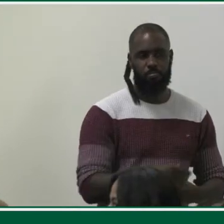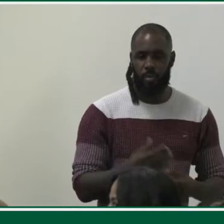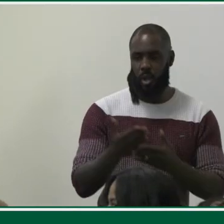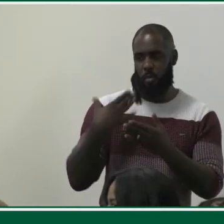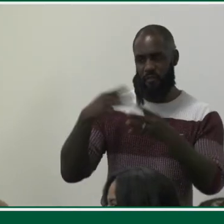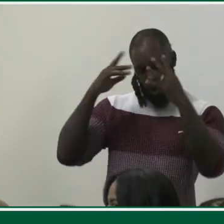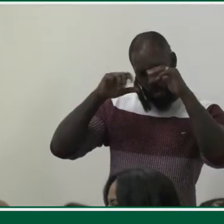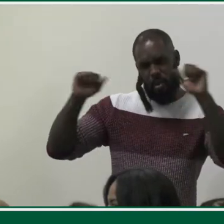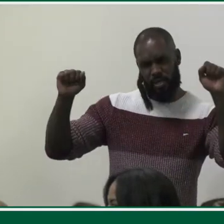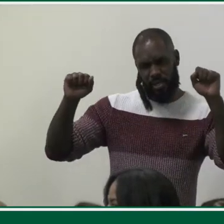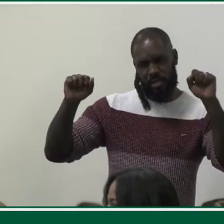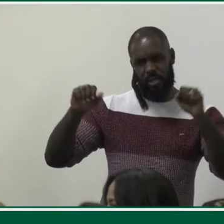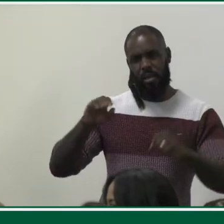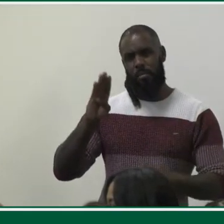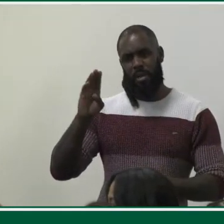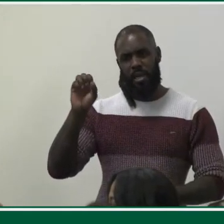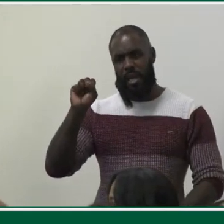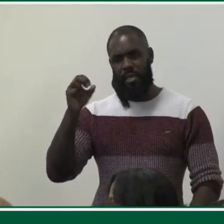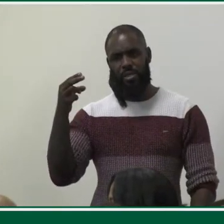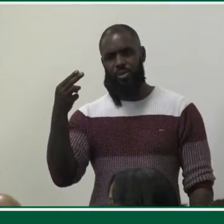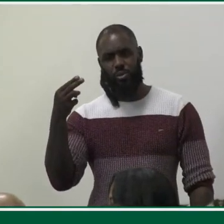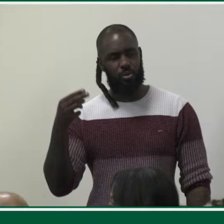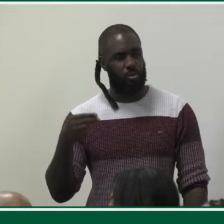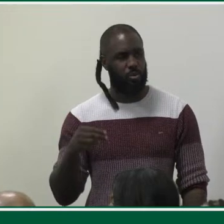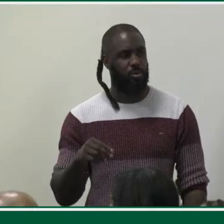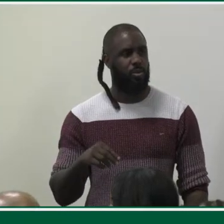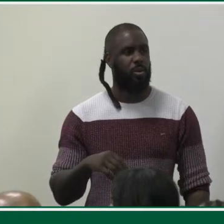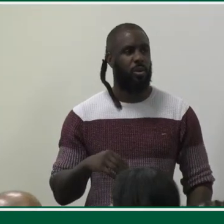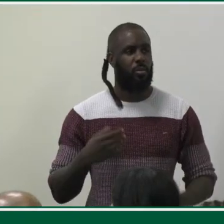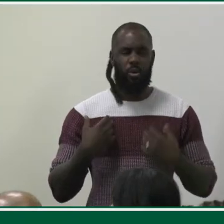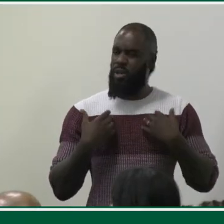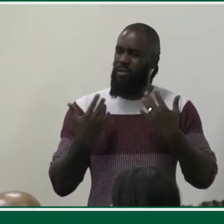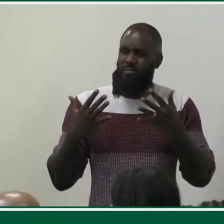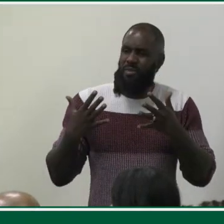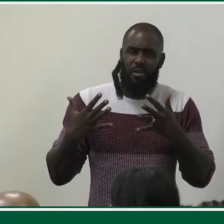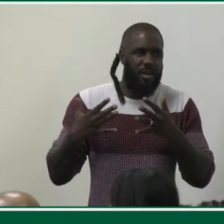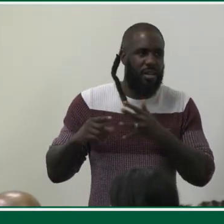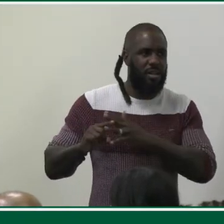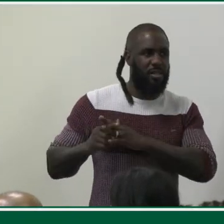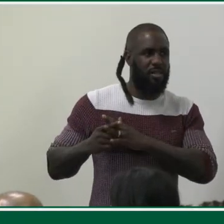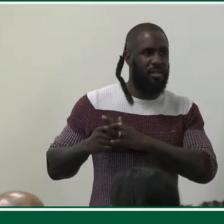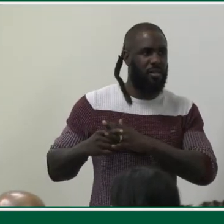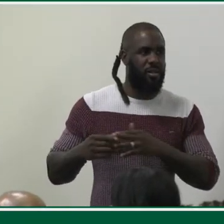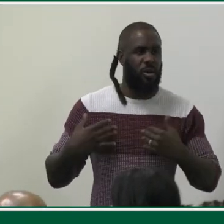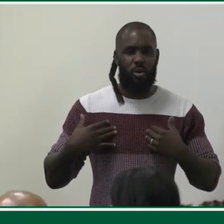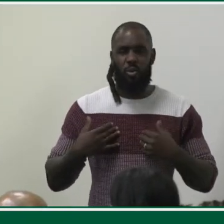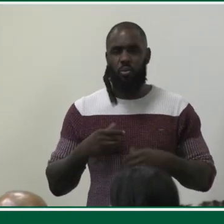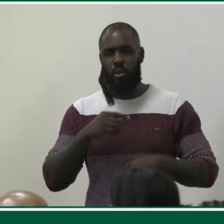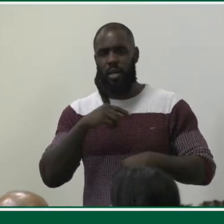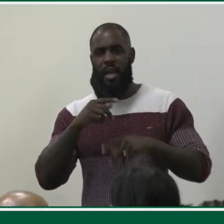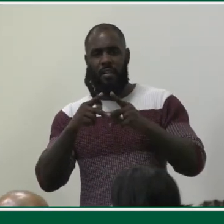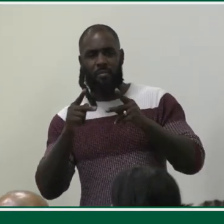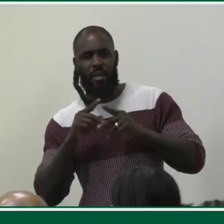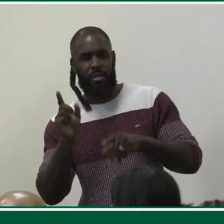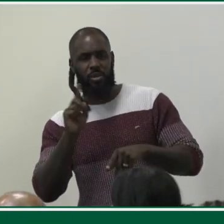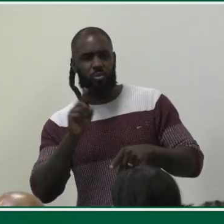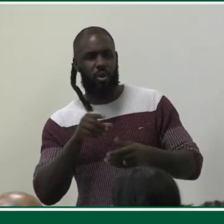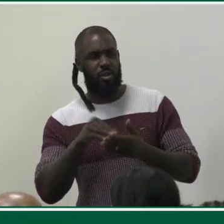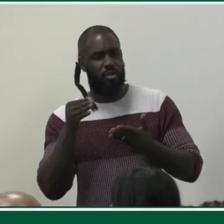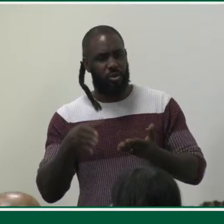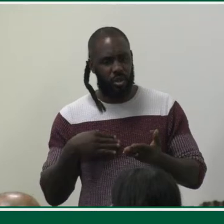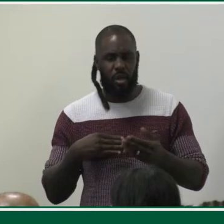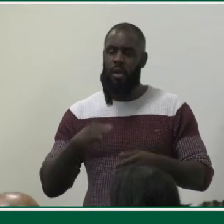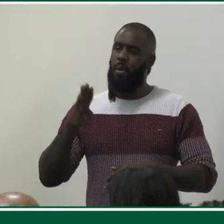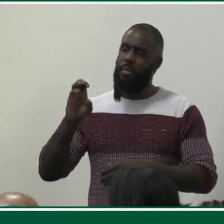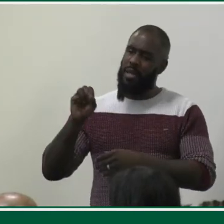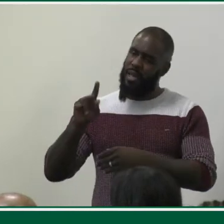Shout out to them. But we have already begun. We're going into the spaces where the Black students are located. So going to BSU